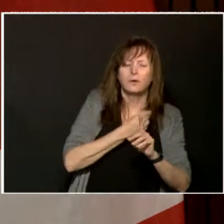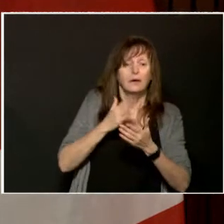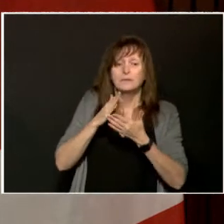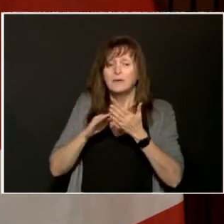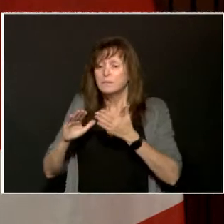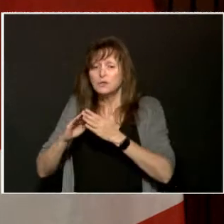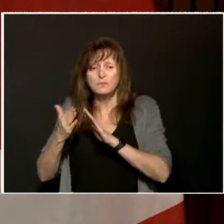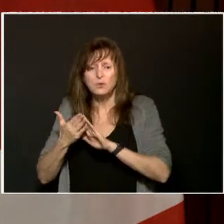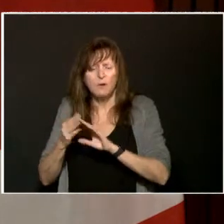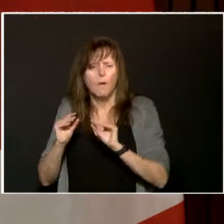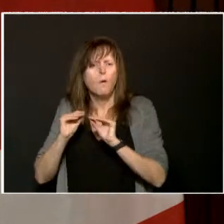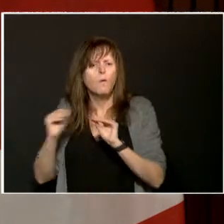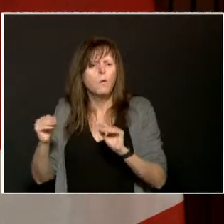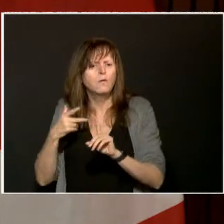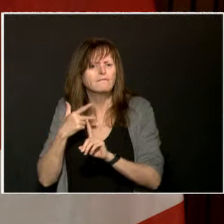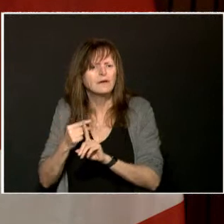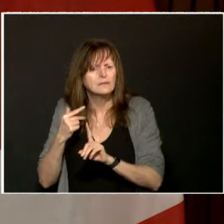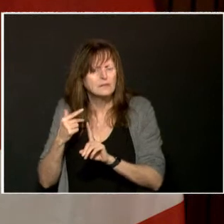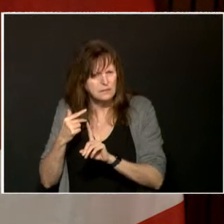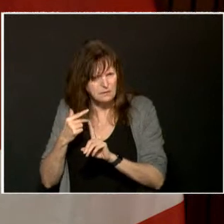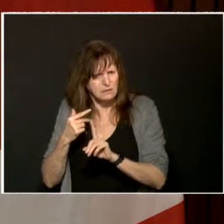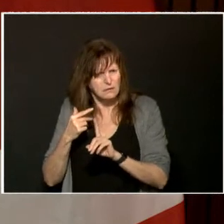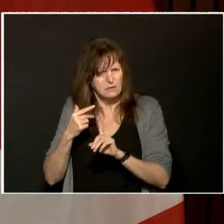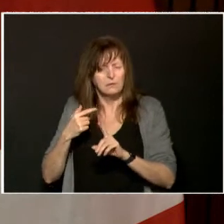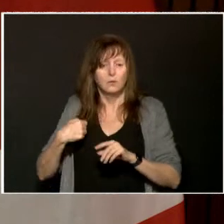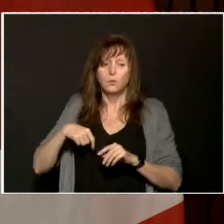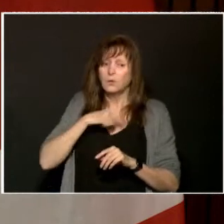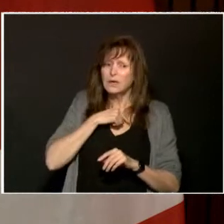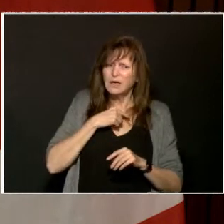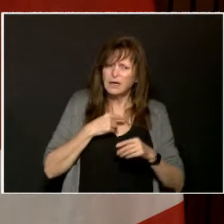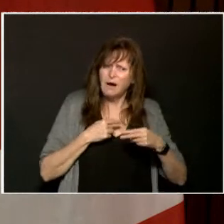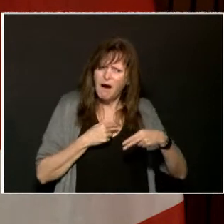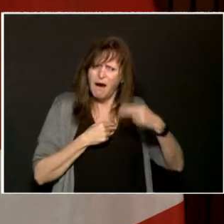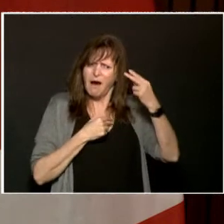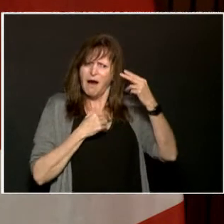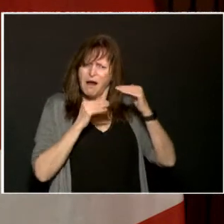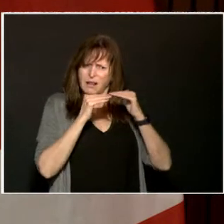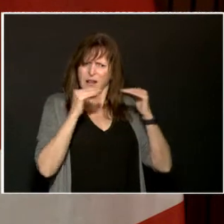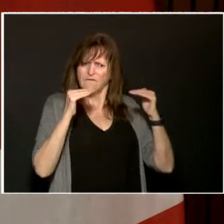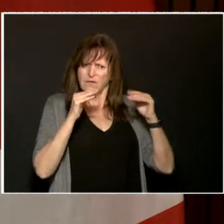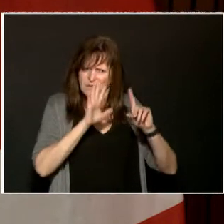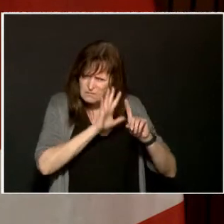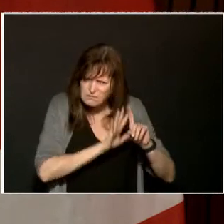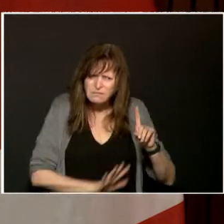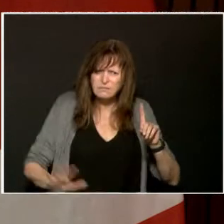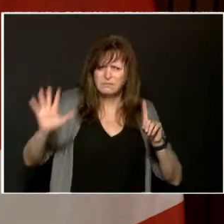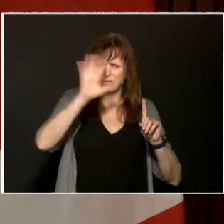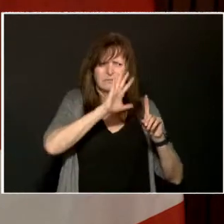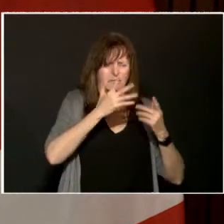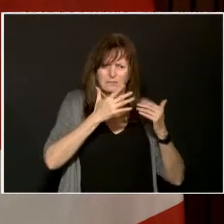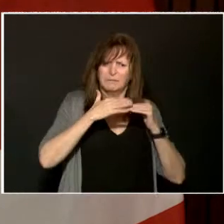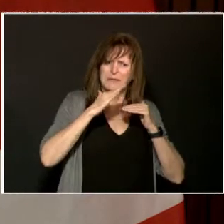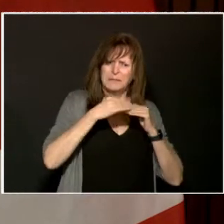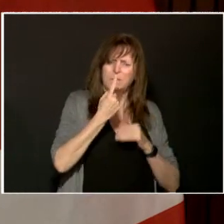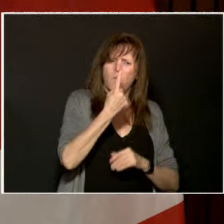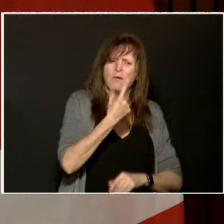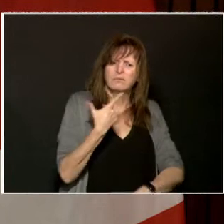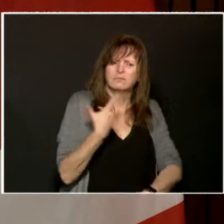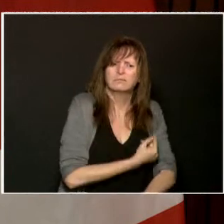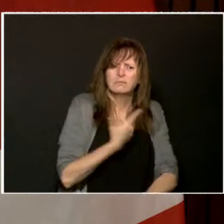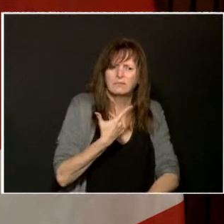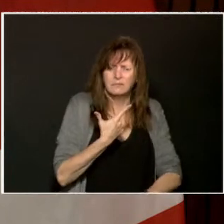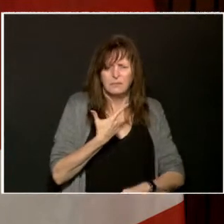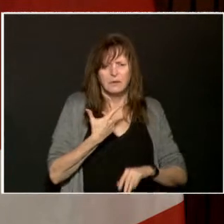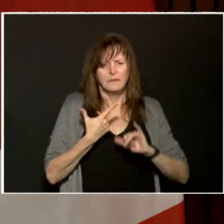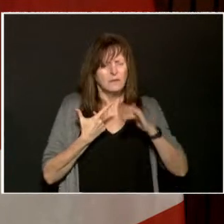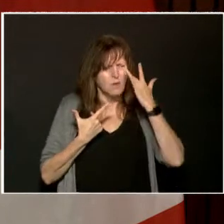they're really taking off in unvaccinated communities. And so I think this is the reason it's critical to try to both get that first dose